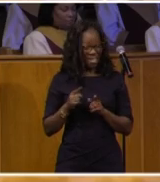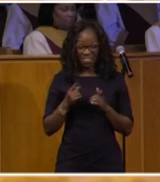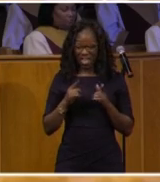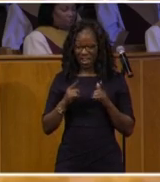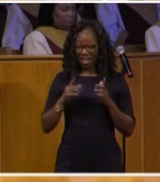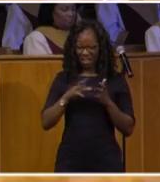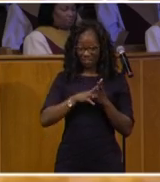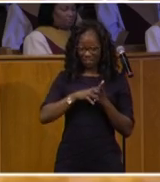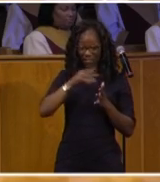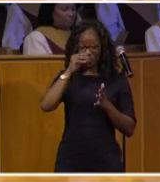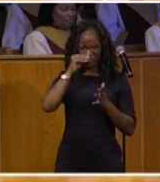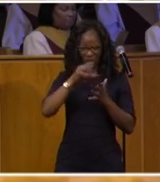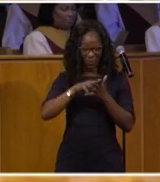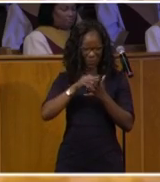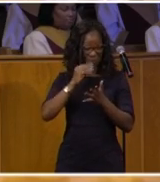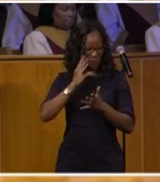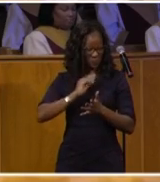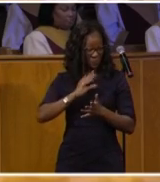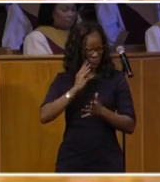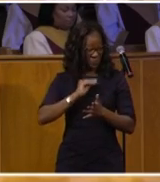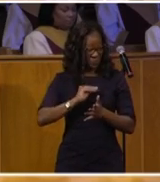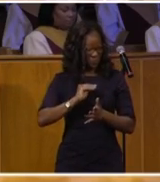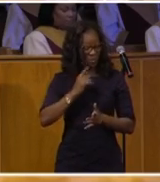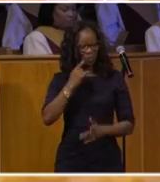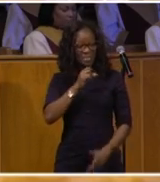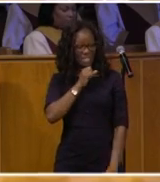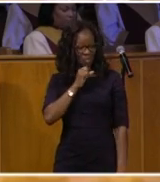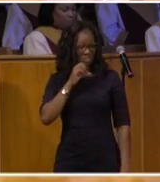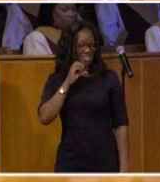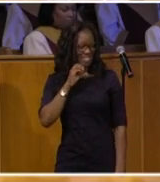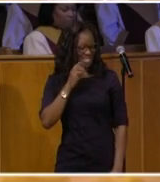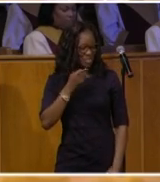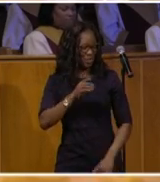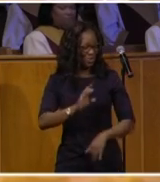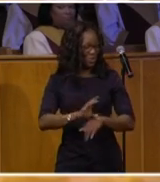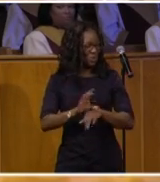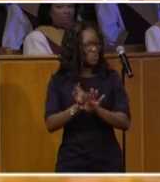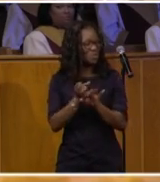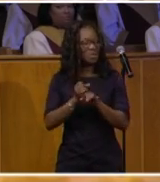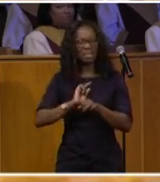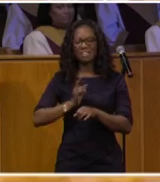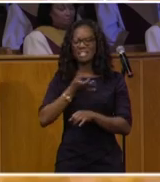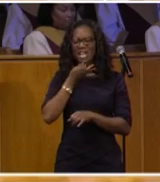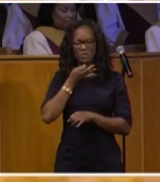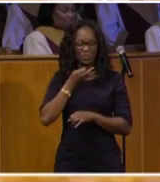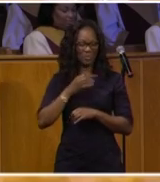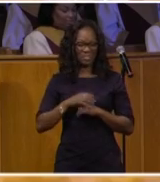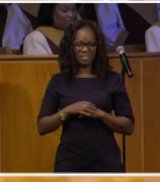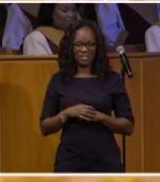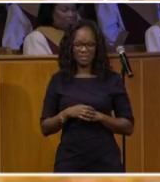in to senior citizens and making us experts.